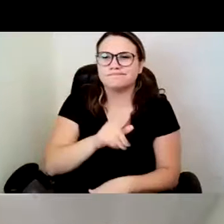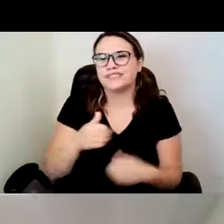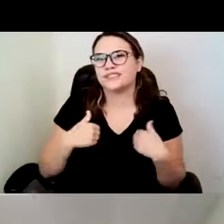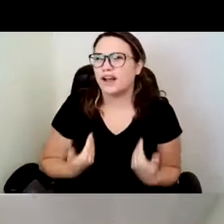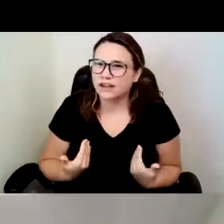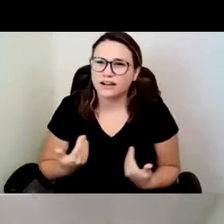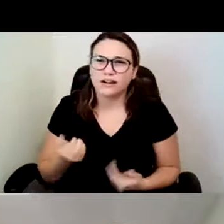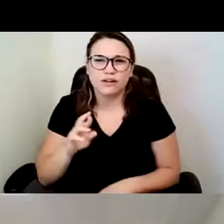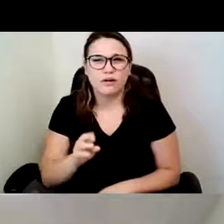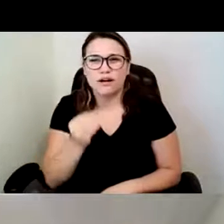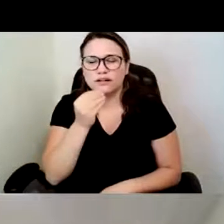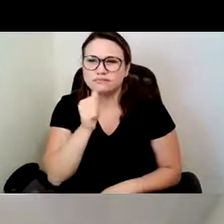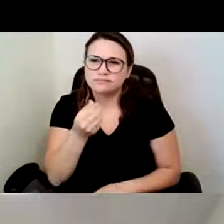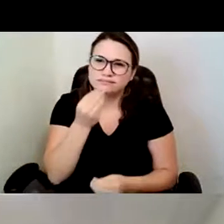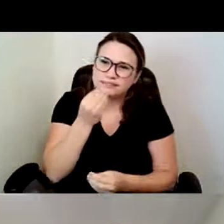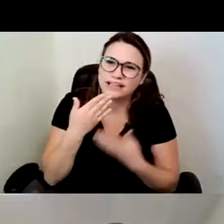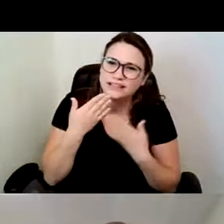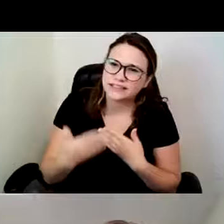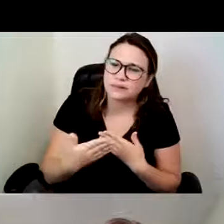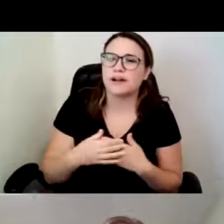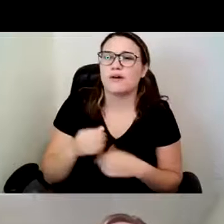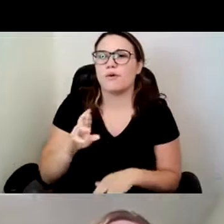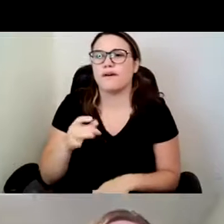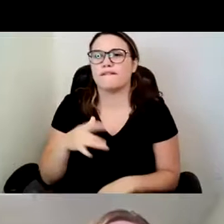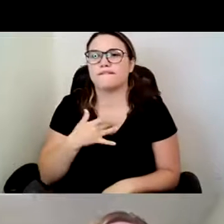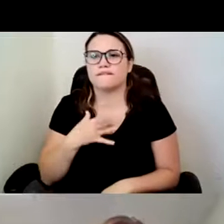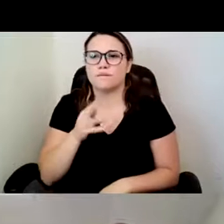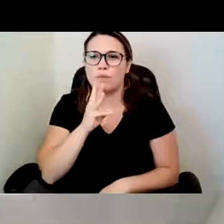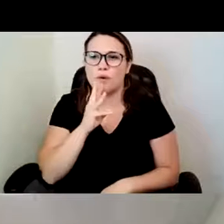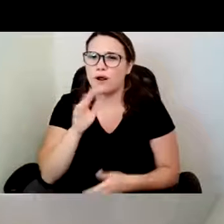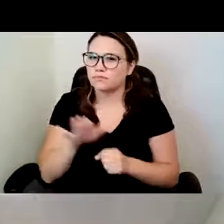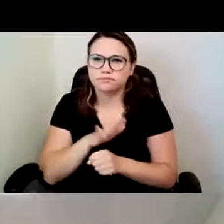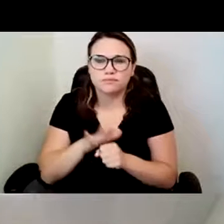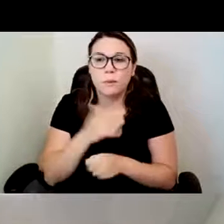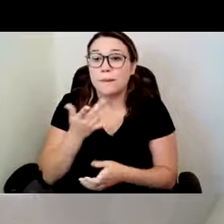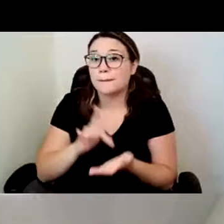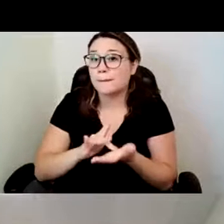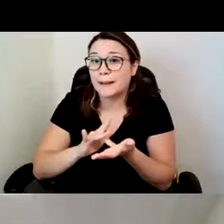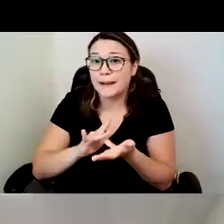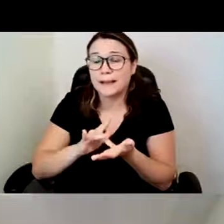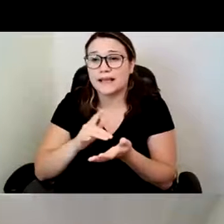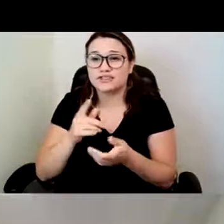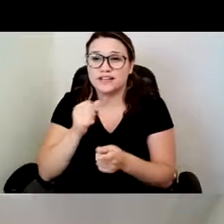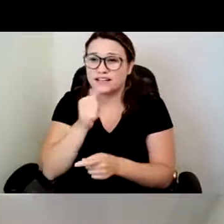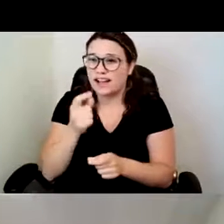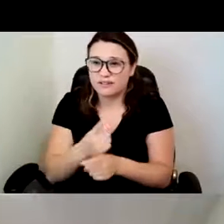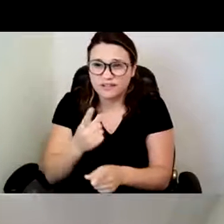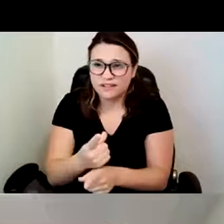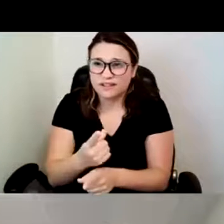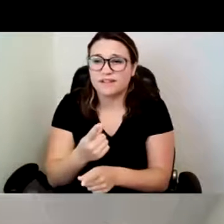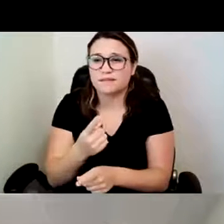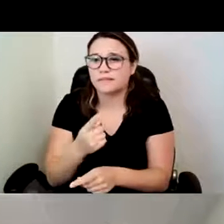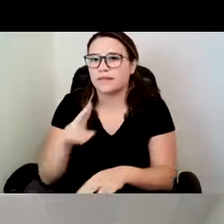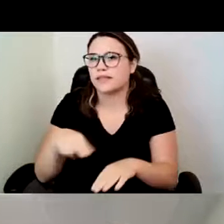or not eating well, being dehydrated, maybe her medications are off, but these are not normal signs of